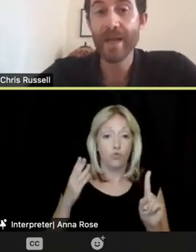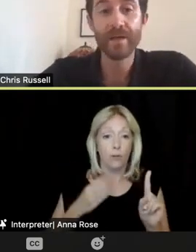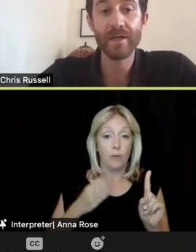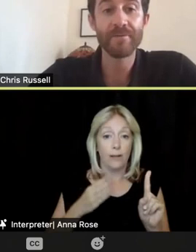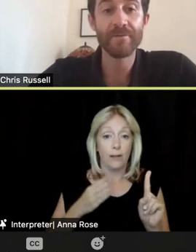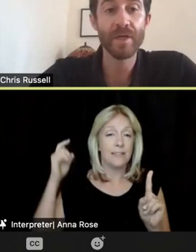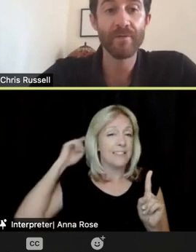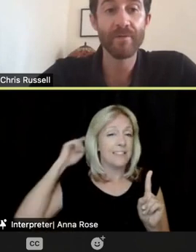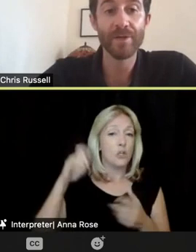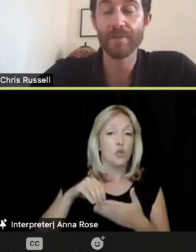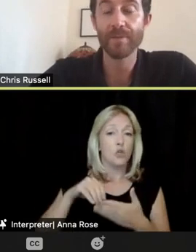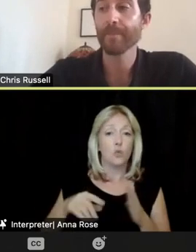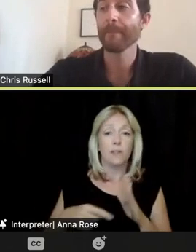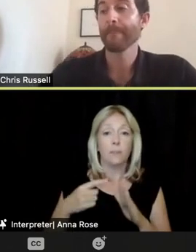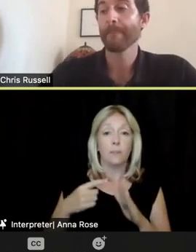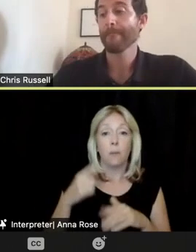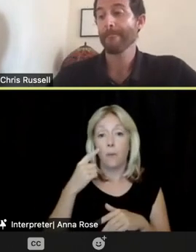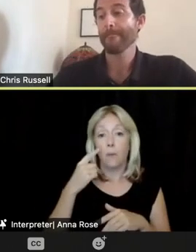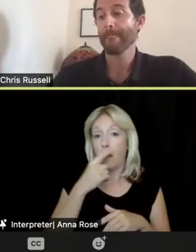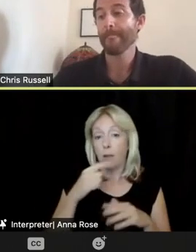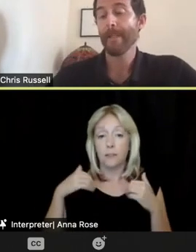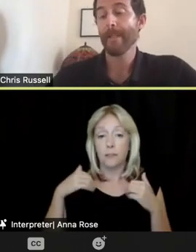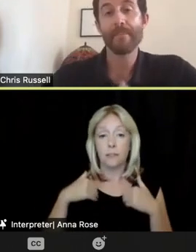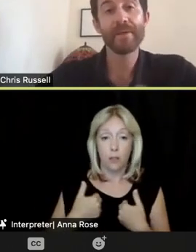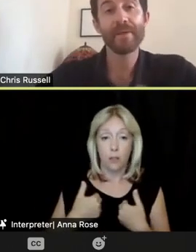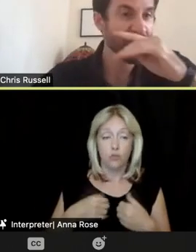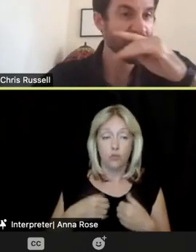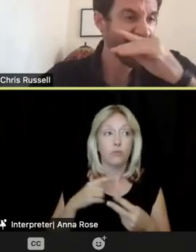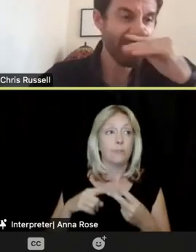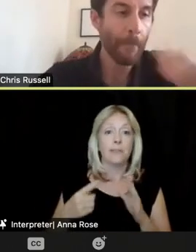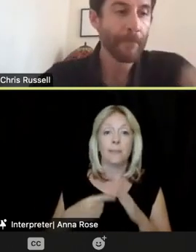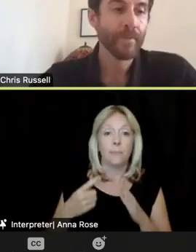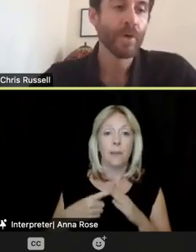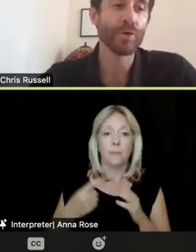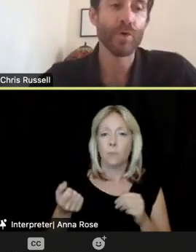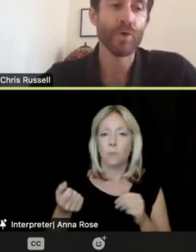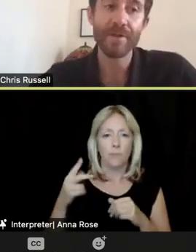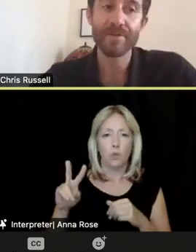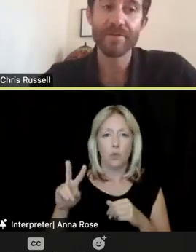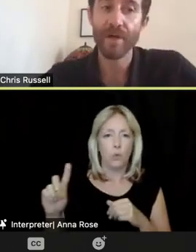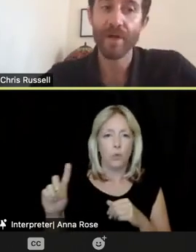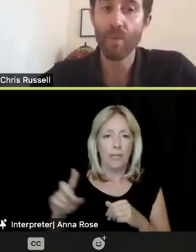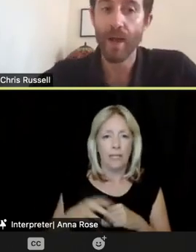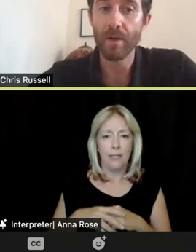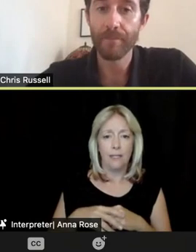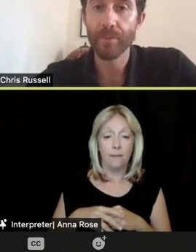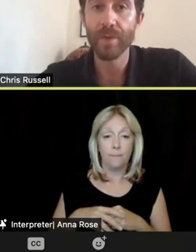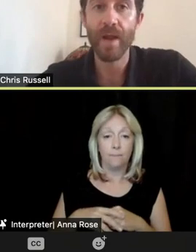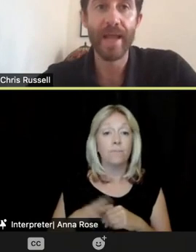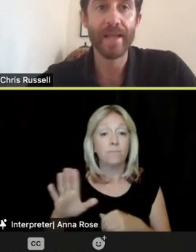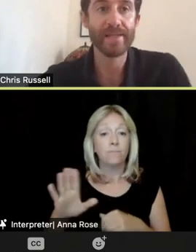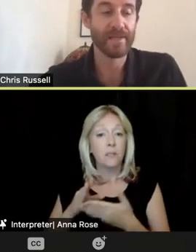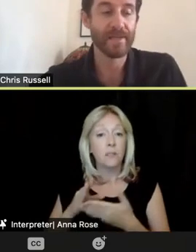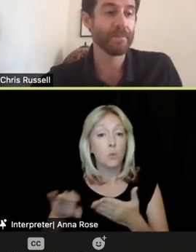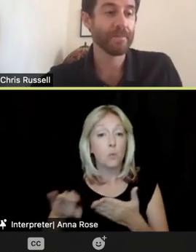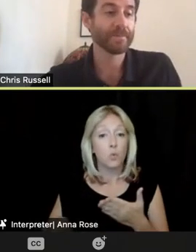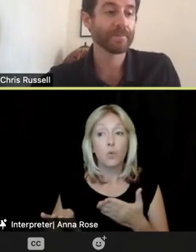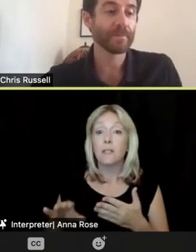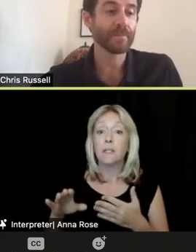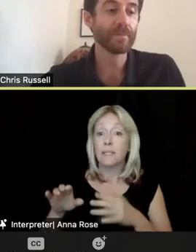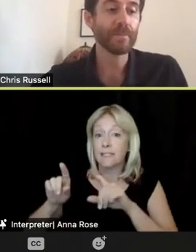their understanding of 2D information. There may be a student who trials very well with an eye